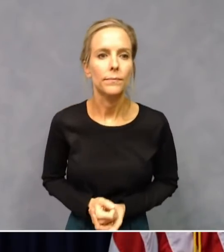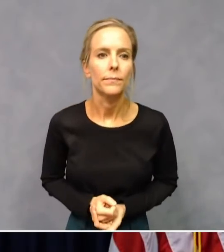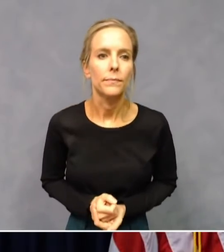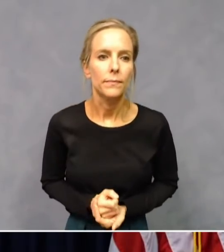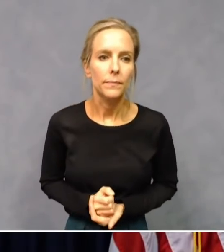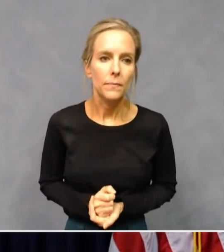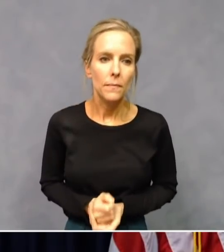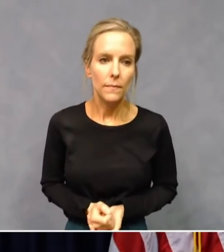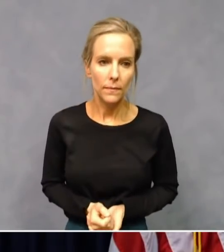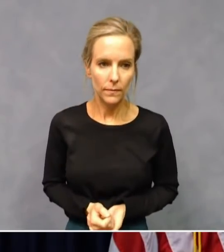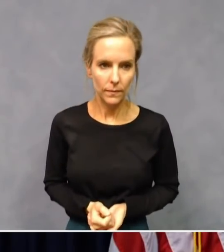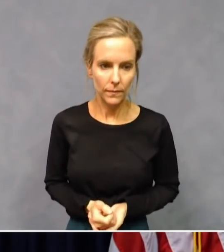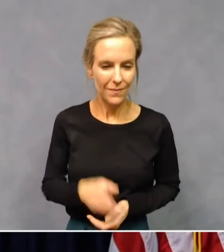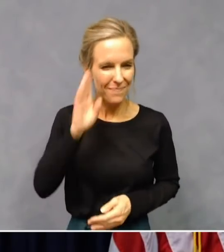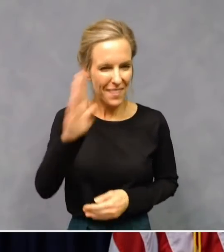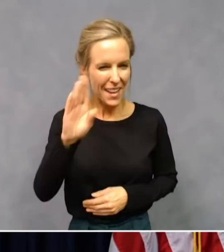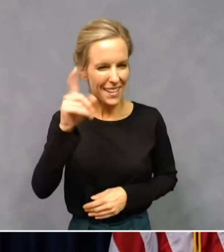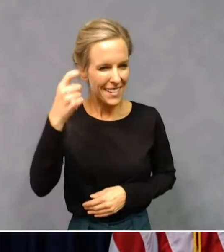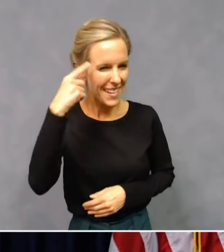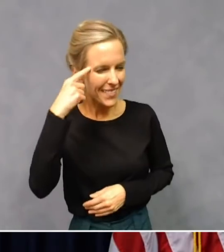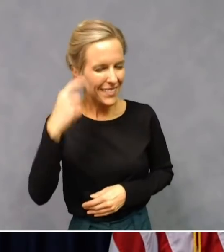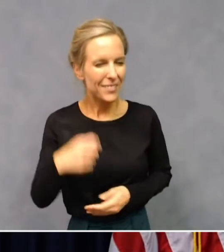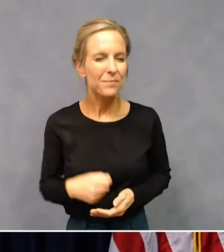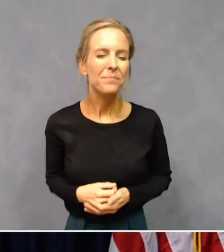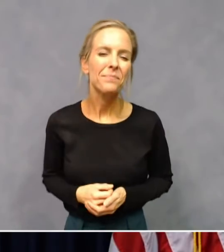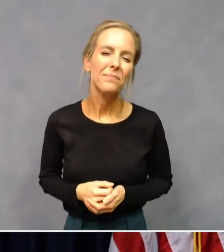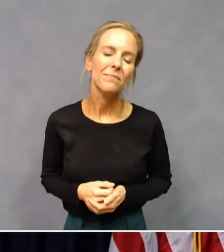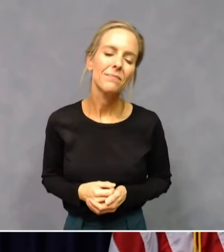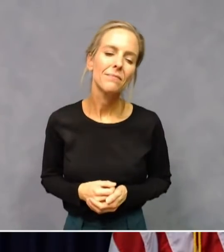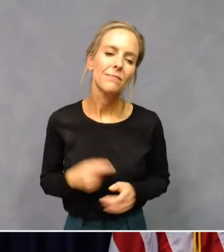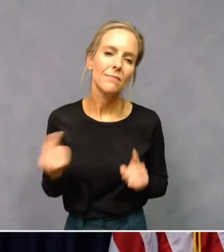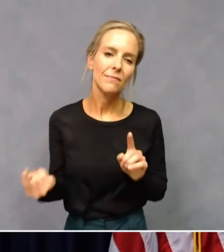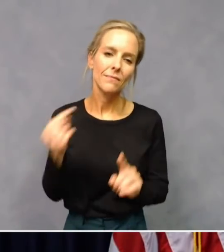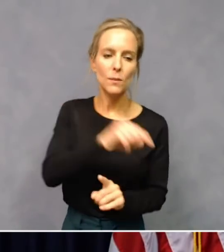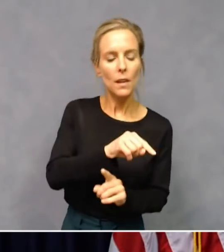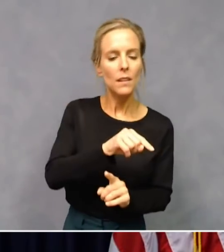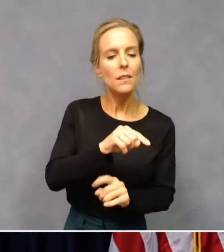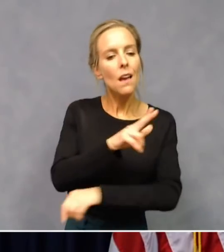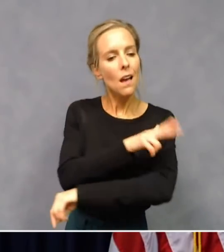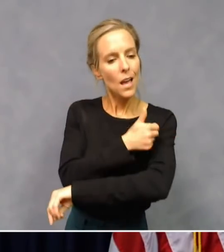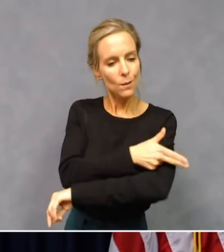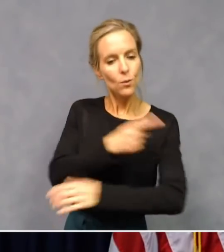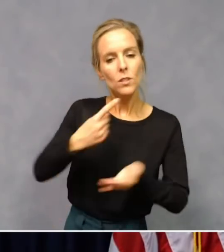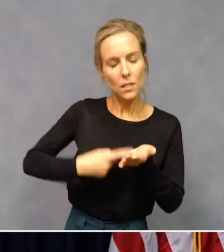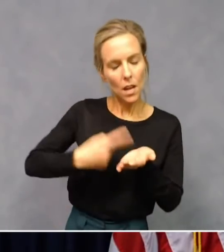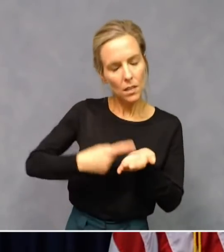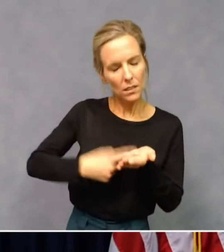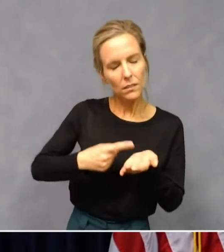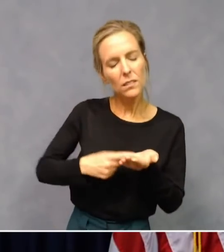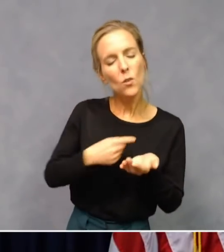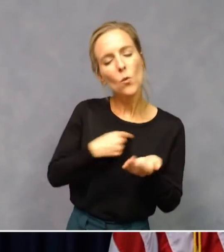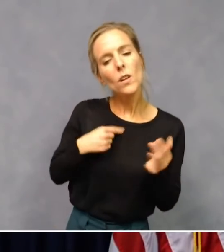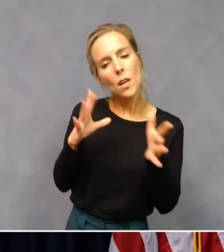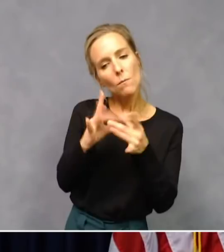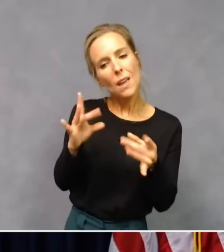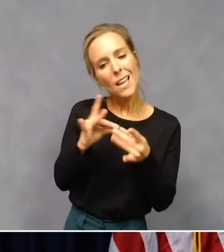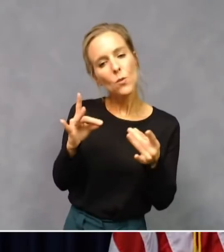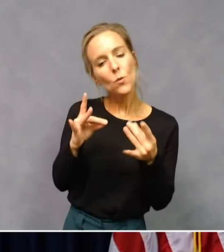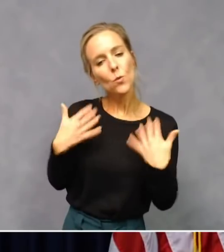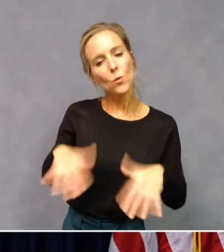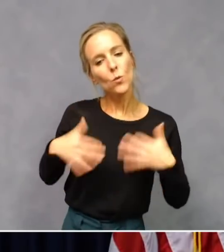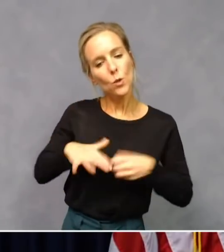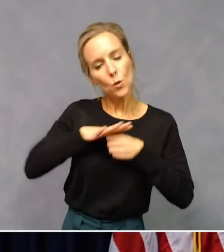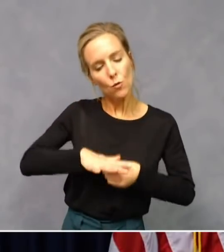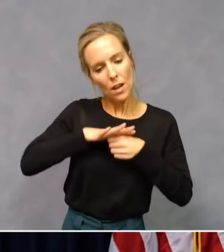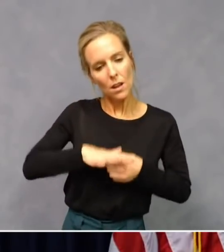Hi, Governor. I wanted to go back to the hospitals discussion. We've been mentioning the strain caused by